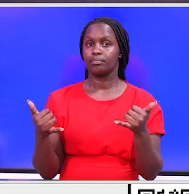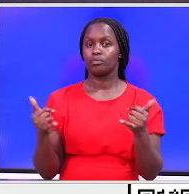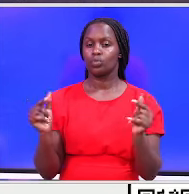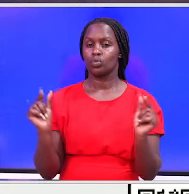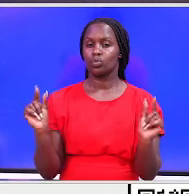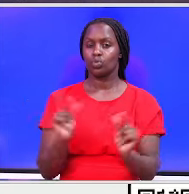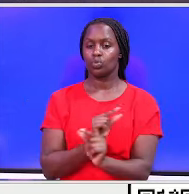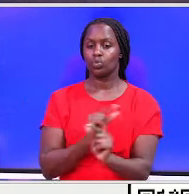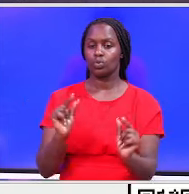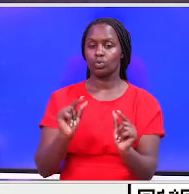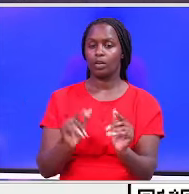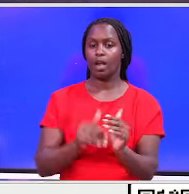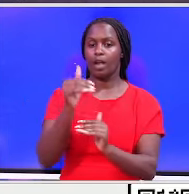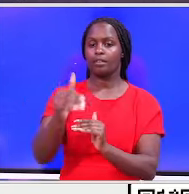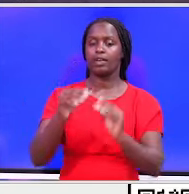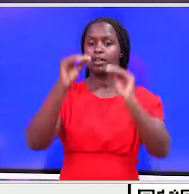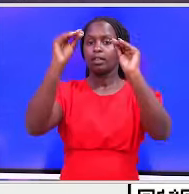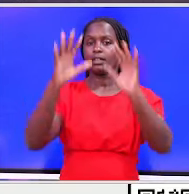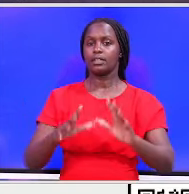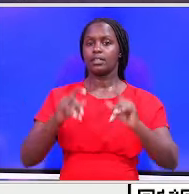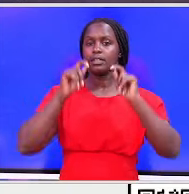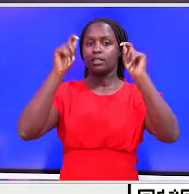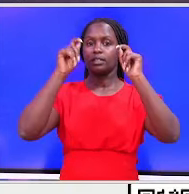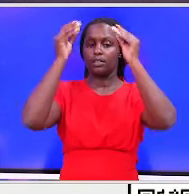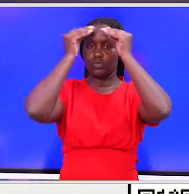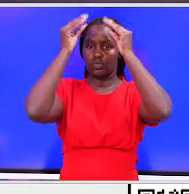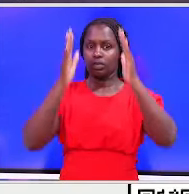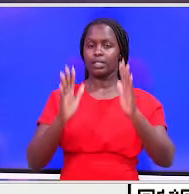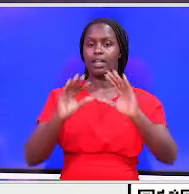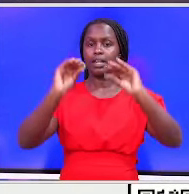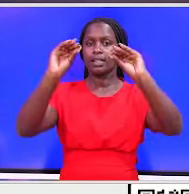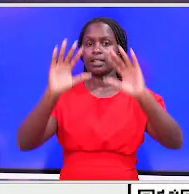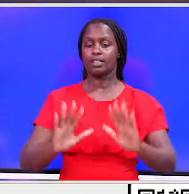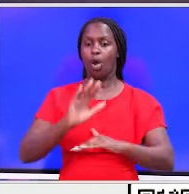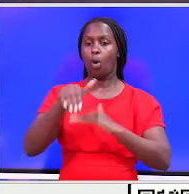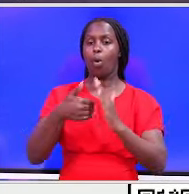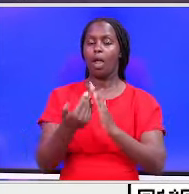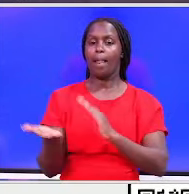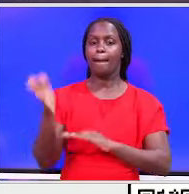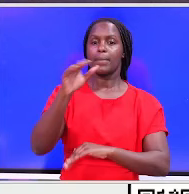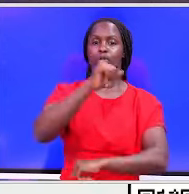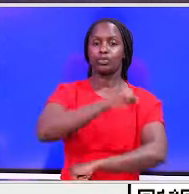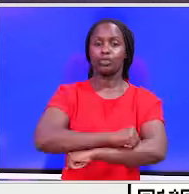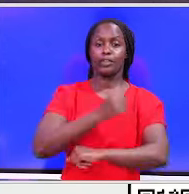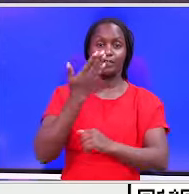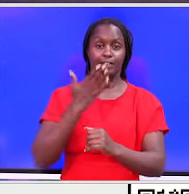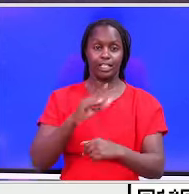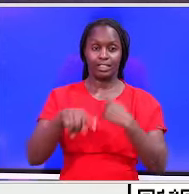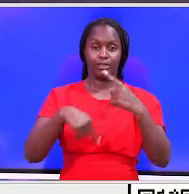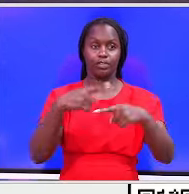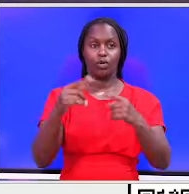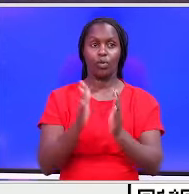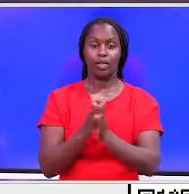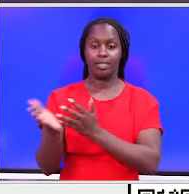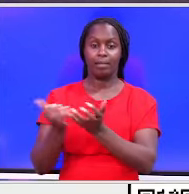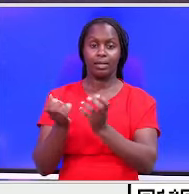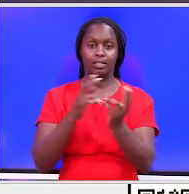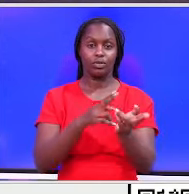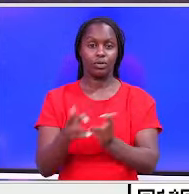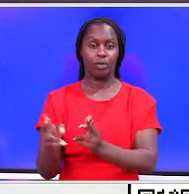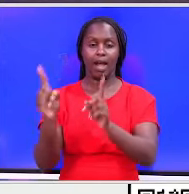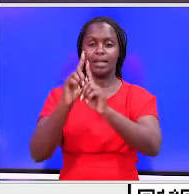After the teachers' strike was halted, students and teachers went back to school and resumed to normal routine as the